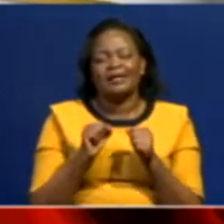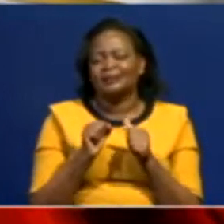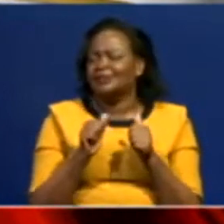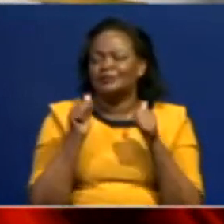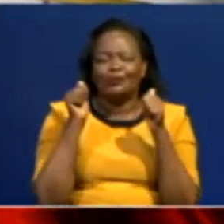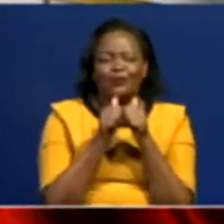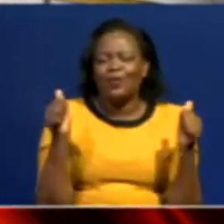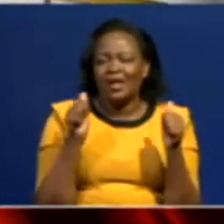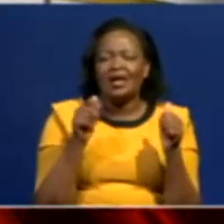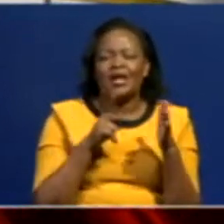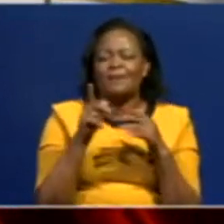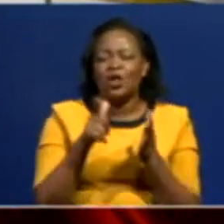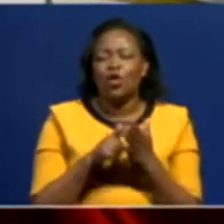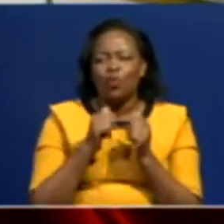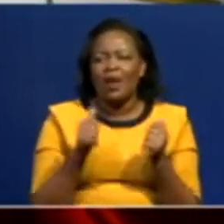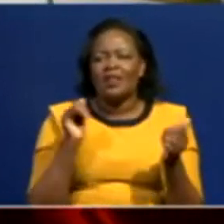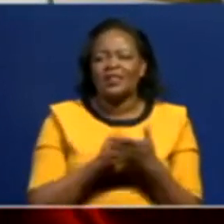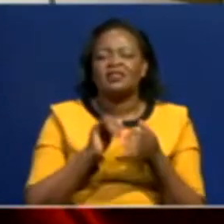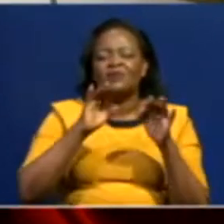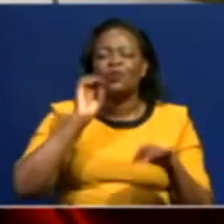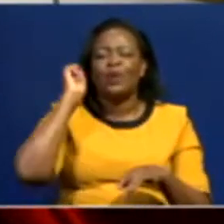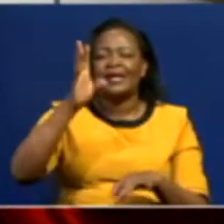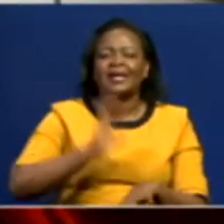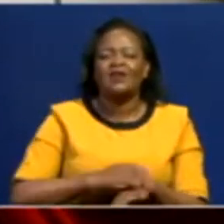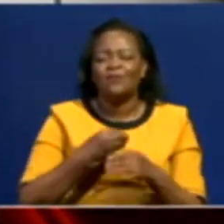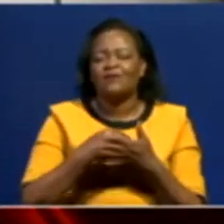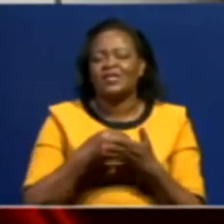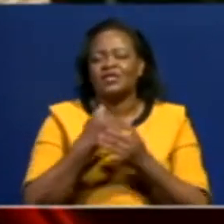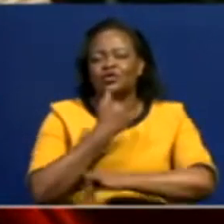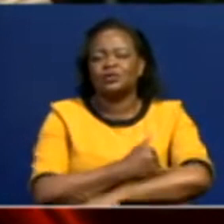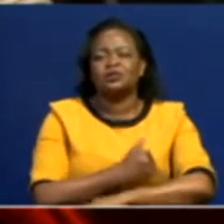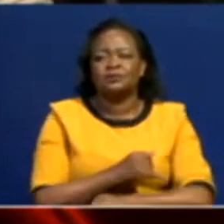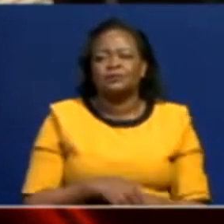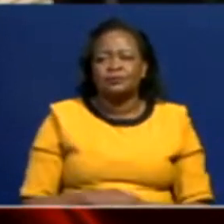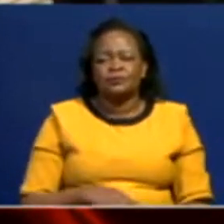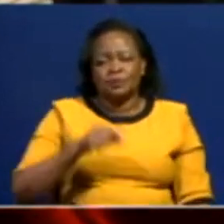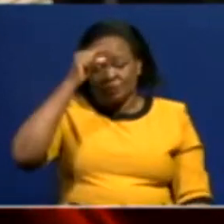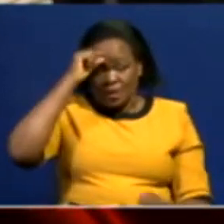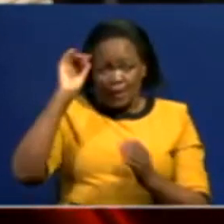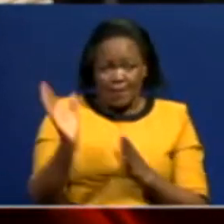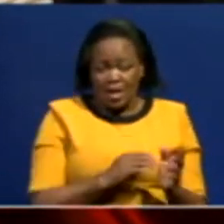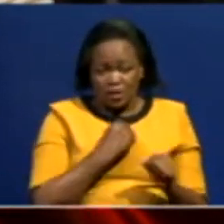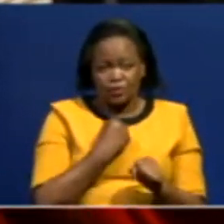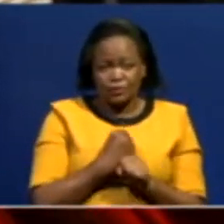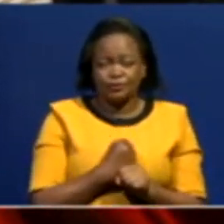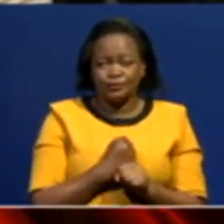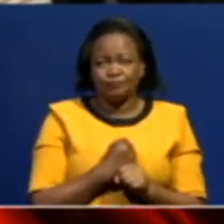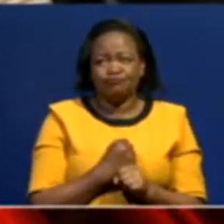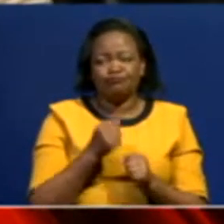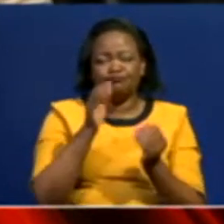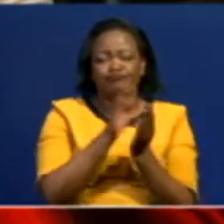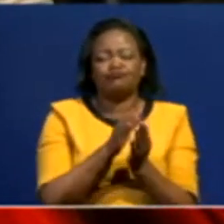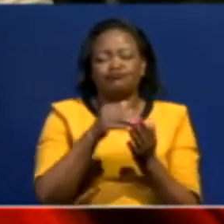loan obligations that the farmers will get from the financial institutions. The government plans to operationalize the